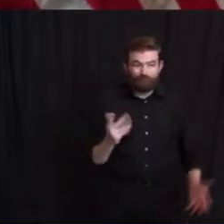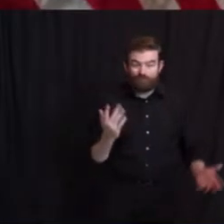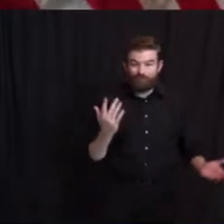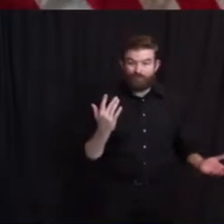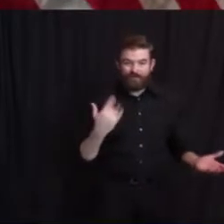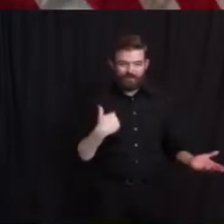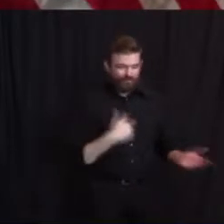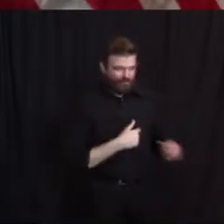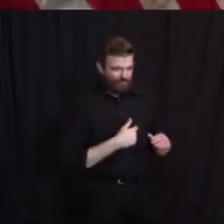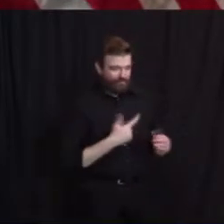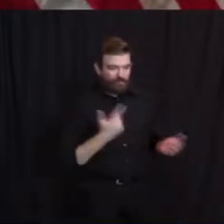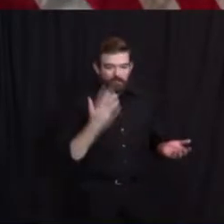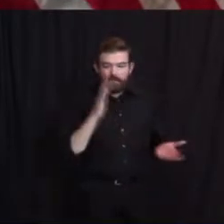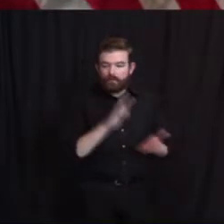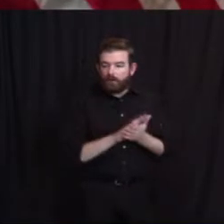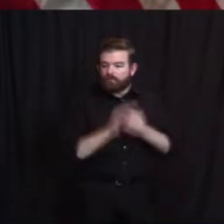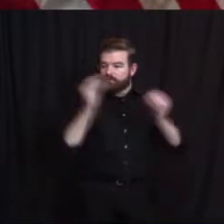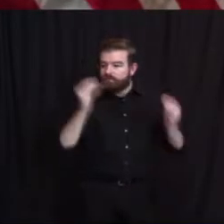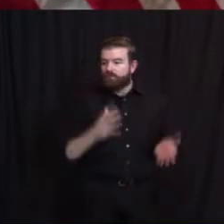it was going undetected.